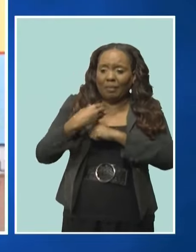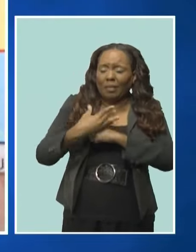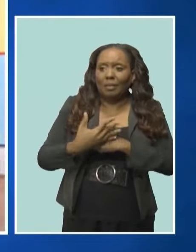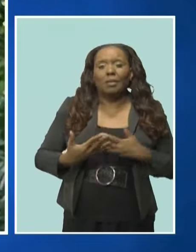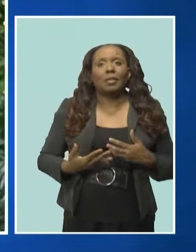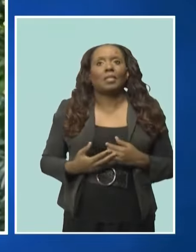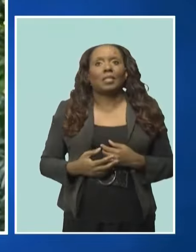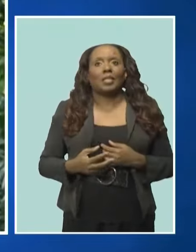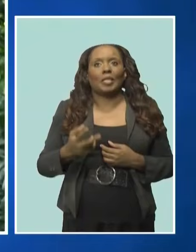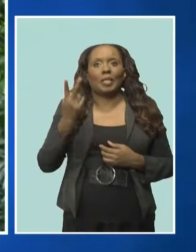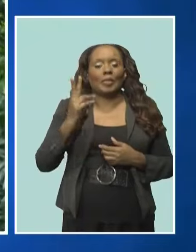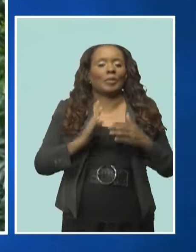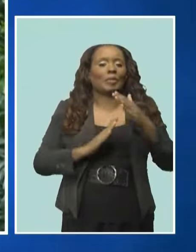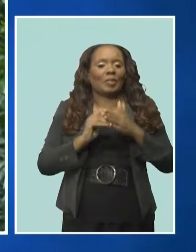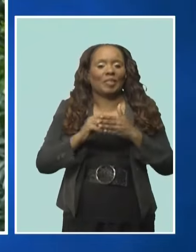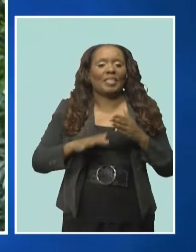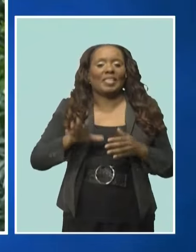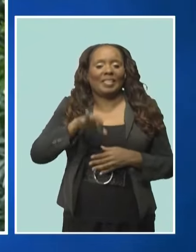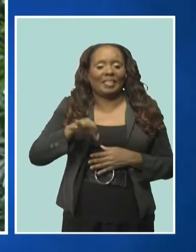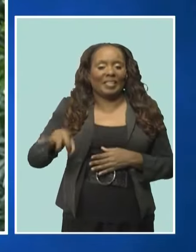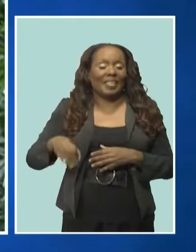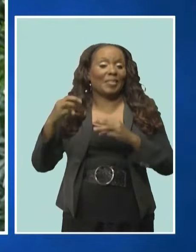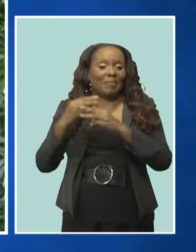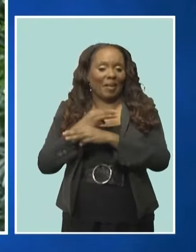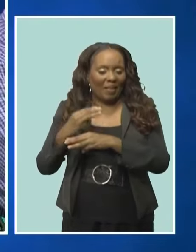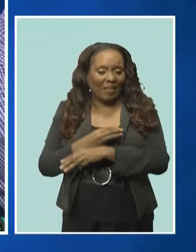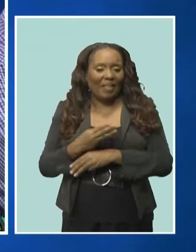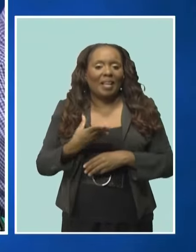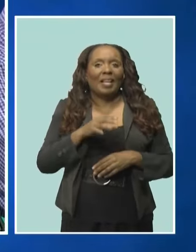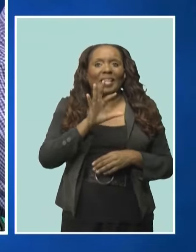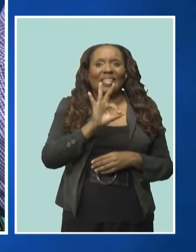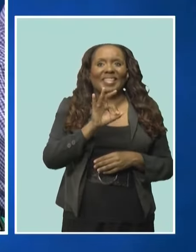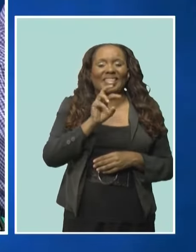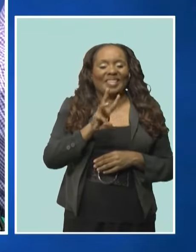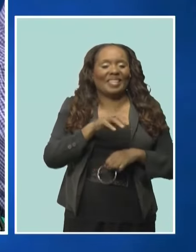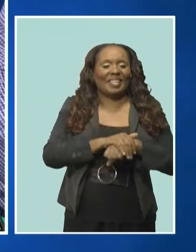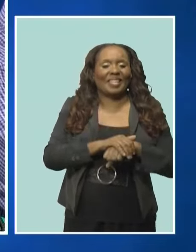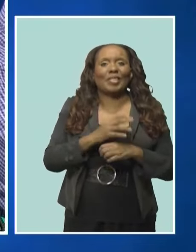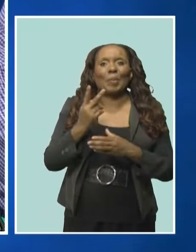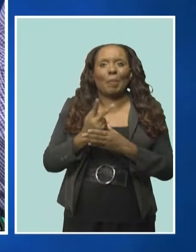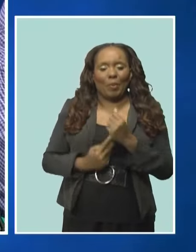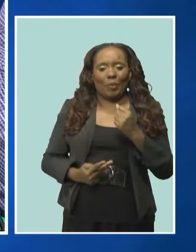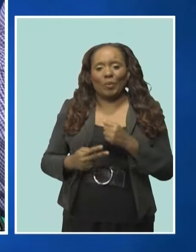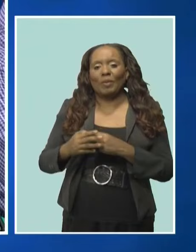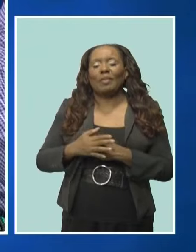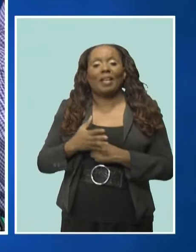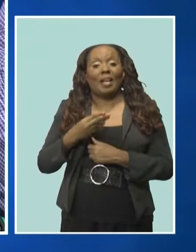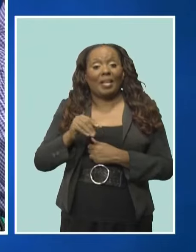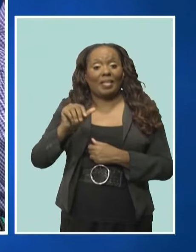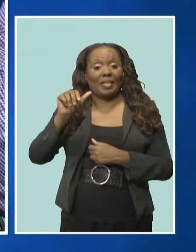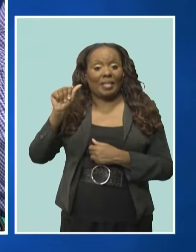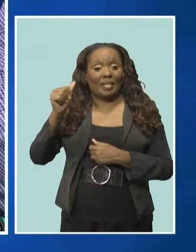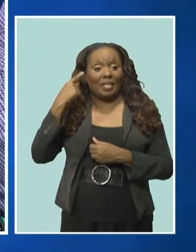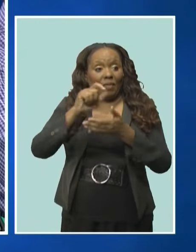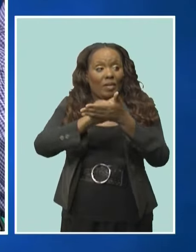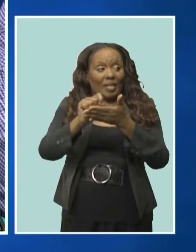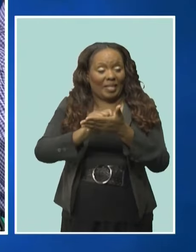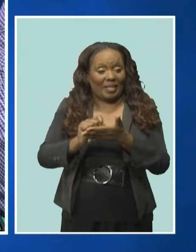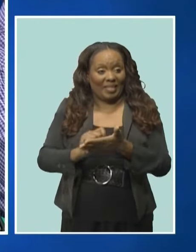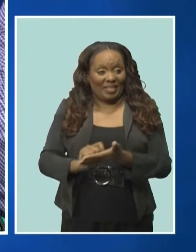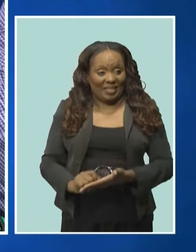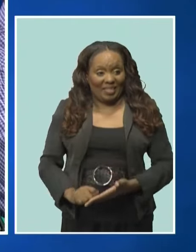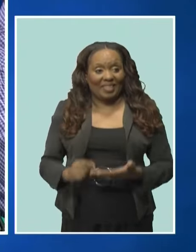2 top students both scored 99 in mathematics and 96 in English, with an A in composition.